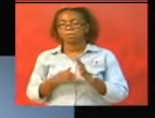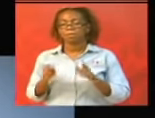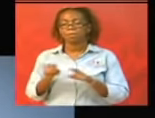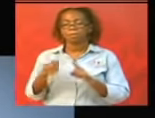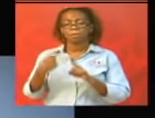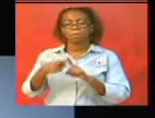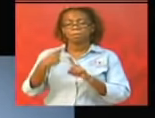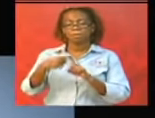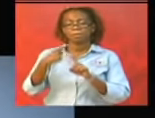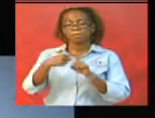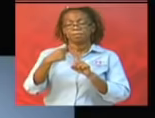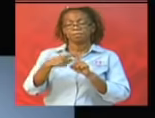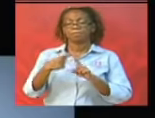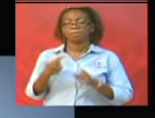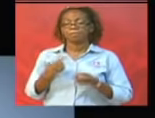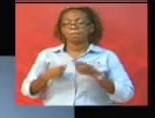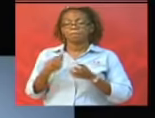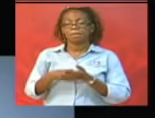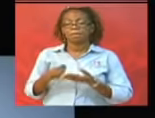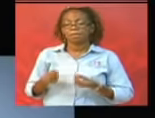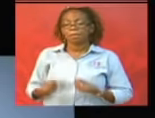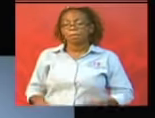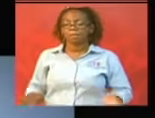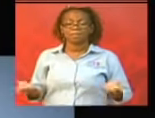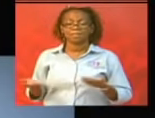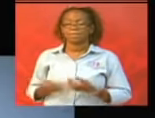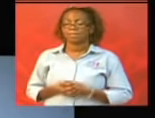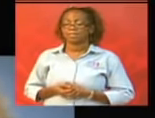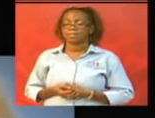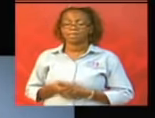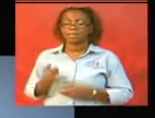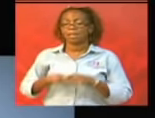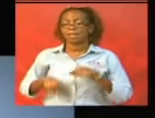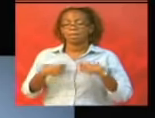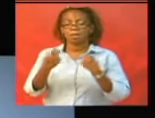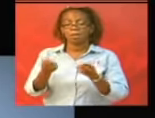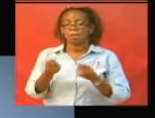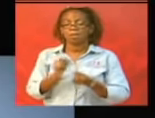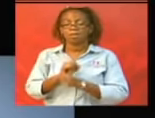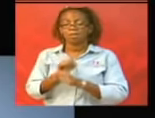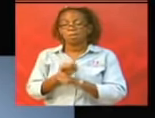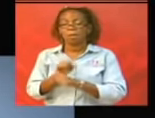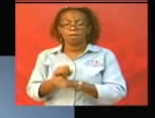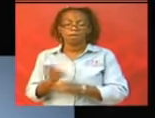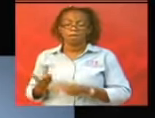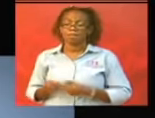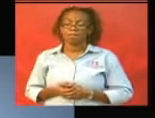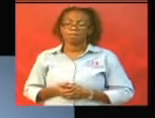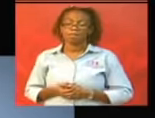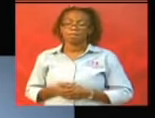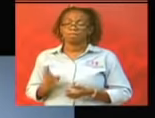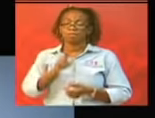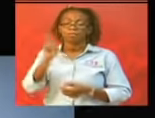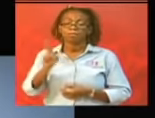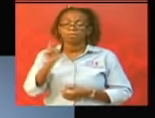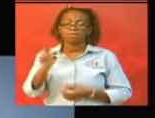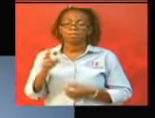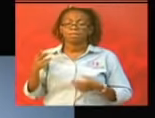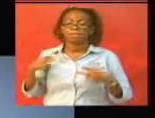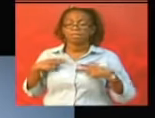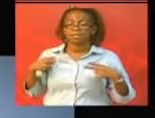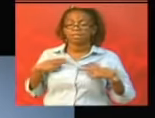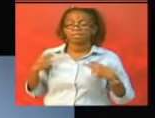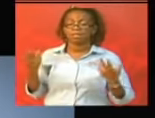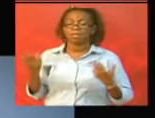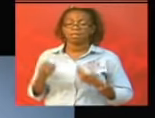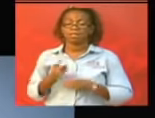dip into their, they're not able to go back to work. They keep having to use up their vacation time and so on. Is there any redress for persons